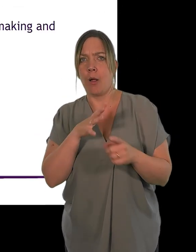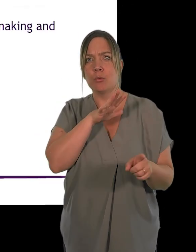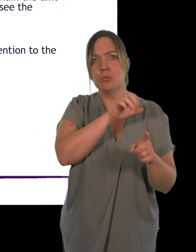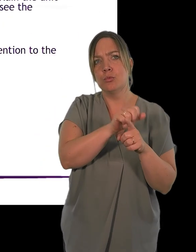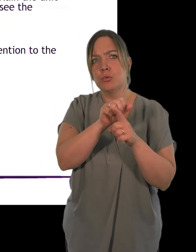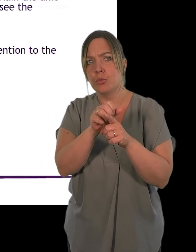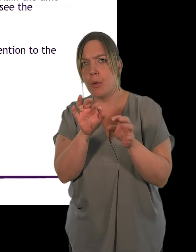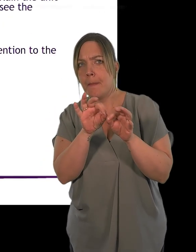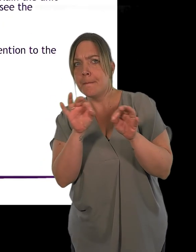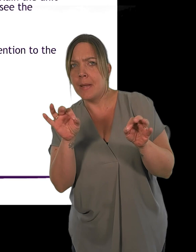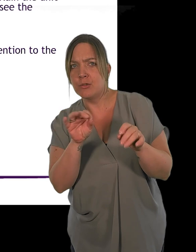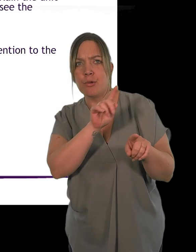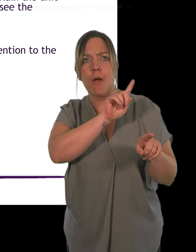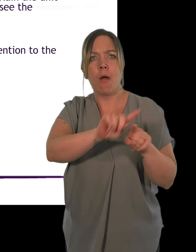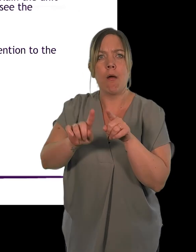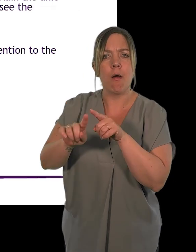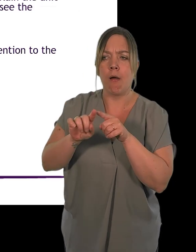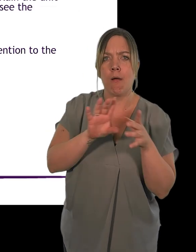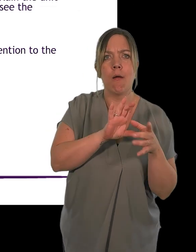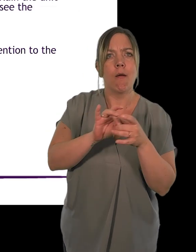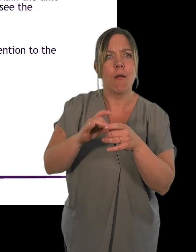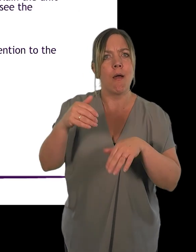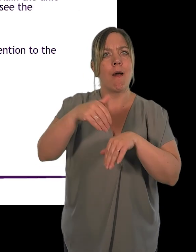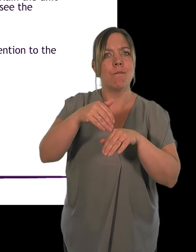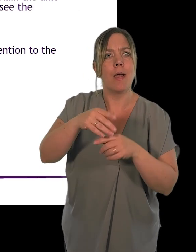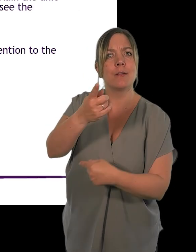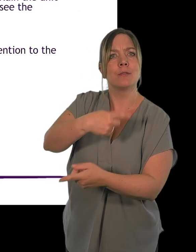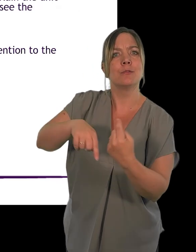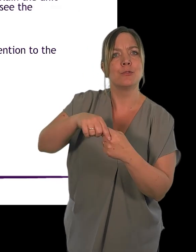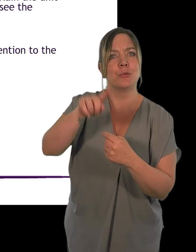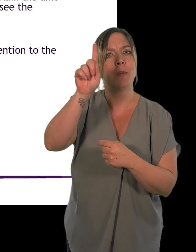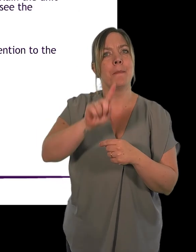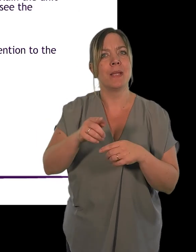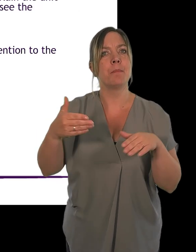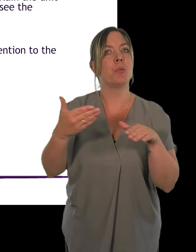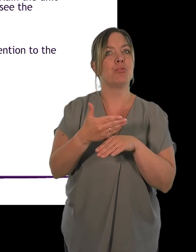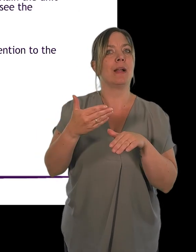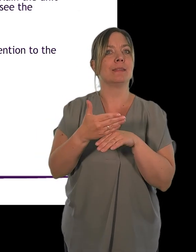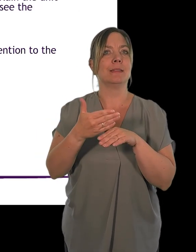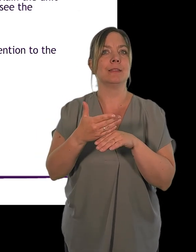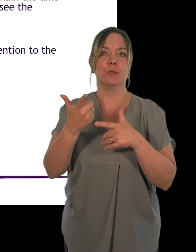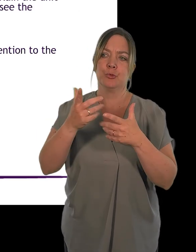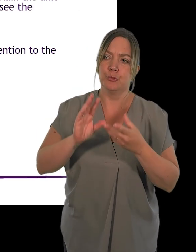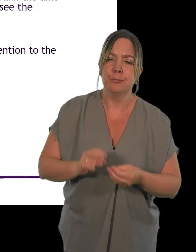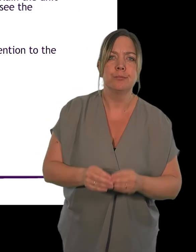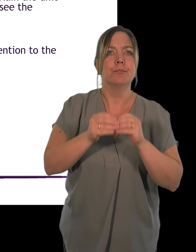value. Right, now I want to talk about preparing for the assessment.